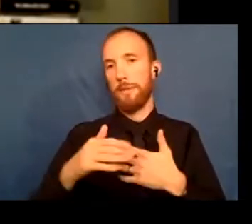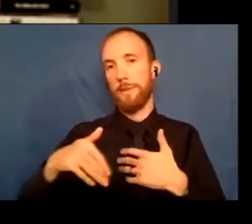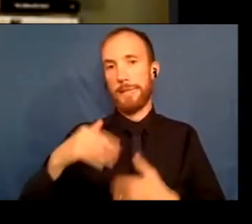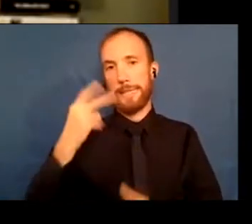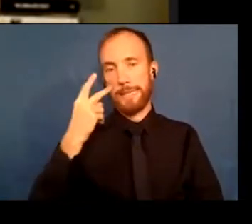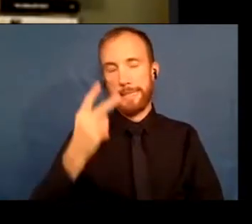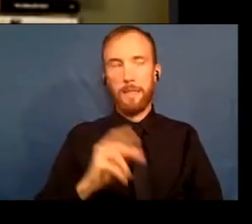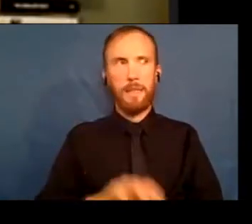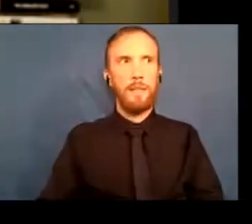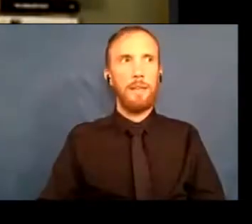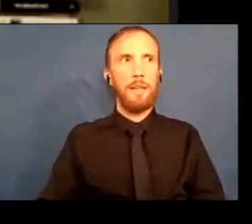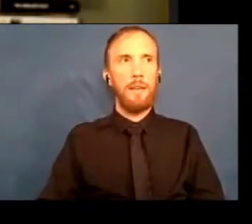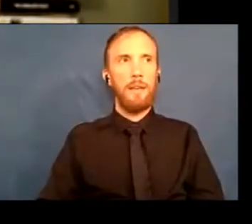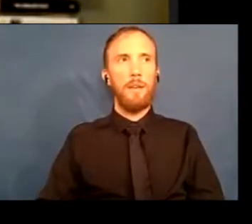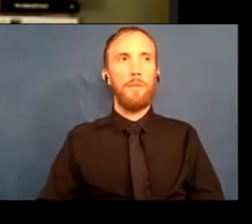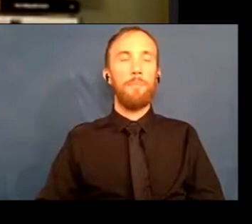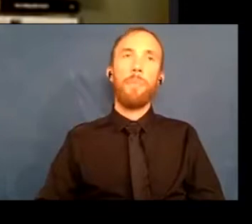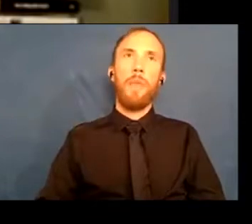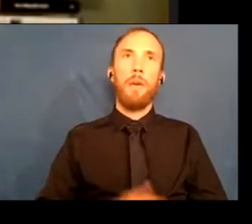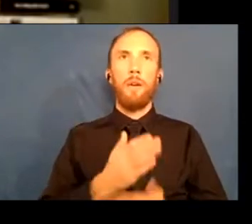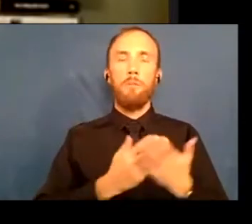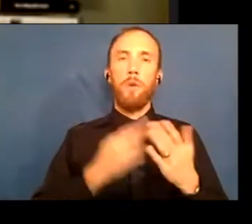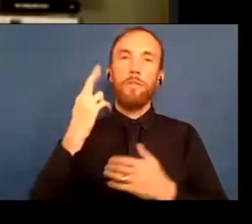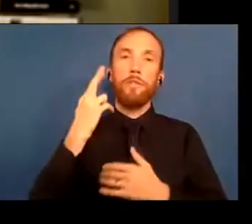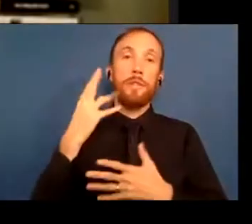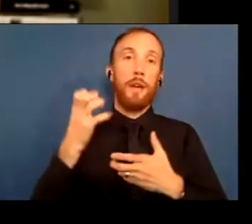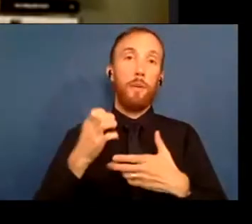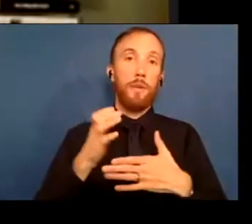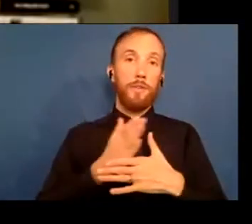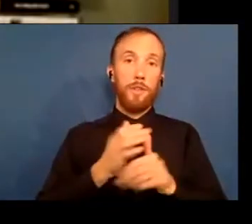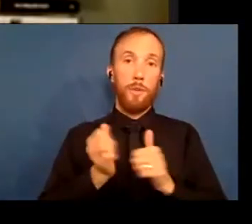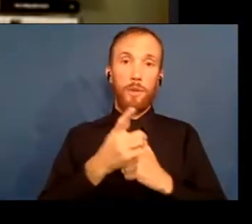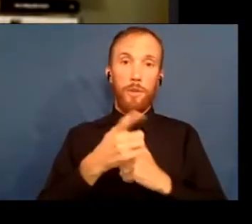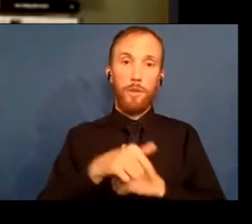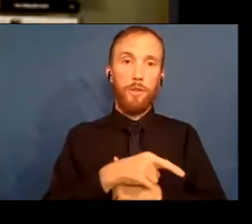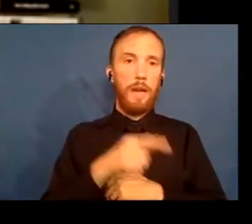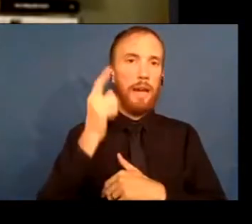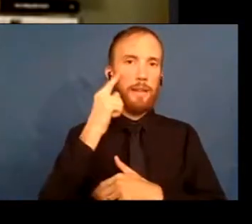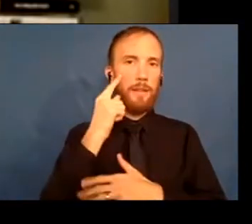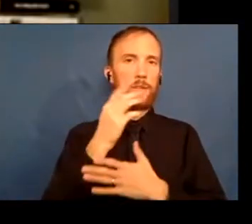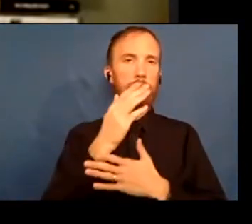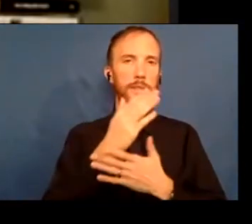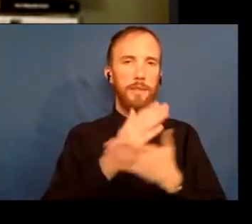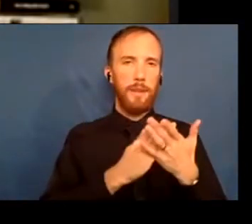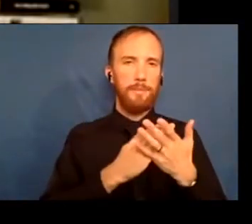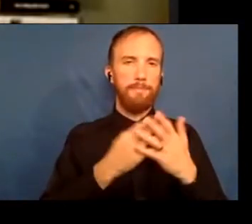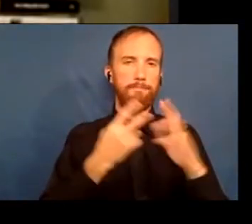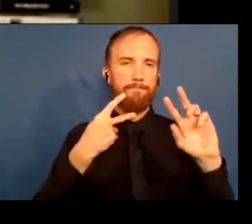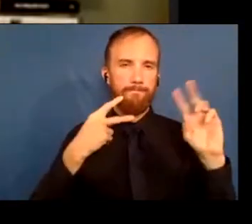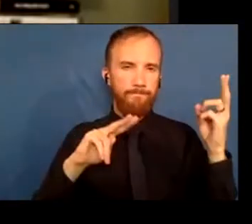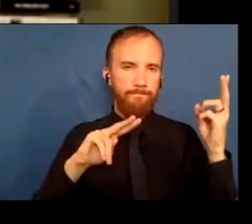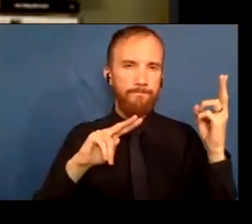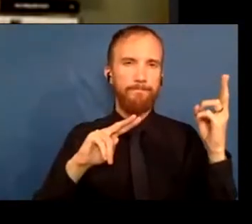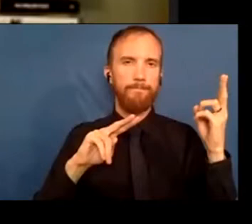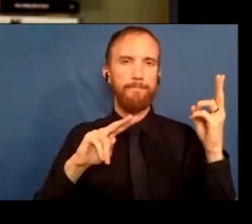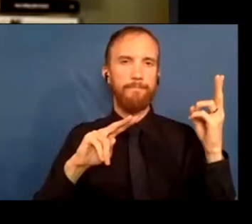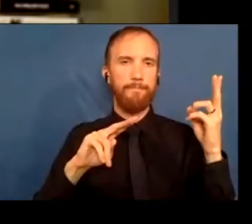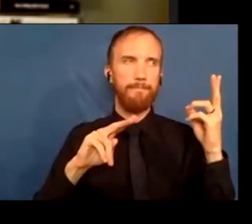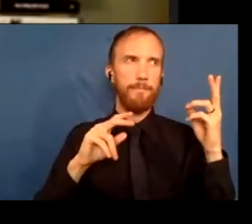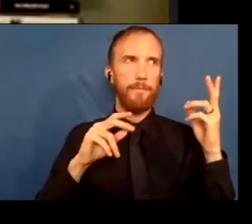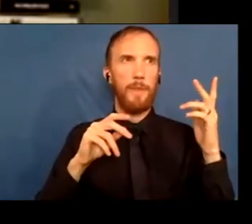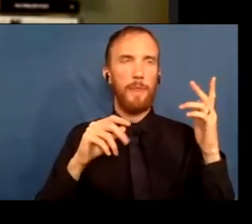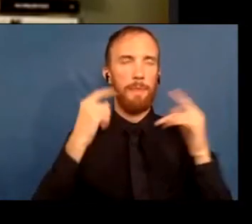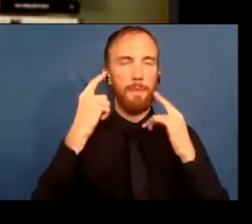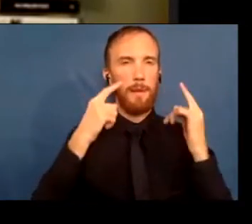Partly because I think that there's a general misreading of Gramsci's understanding of the intellectual. And we studied